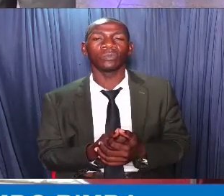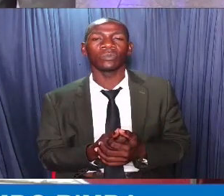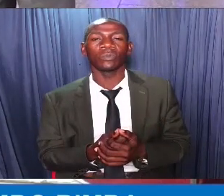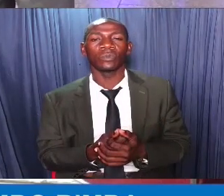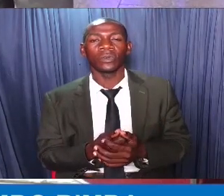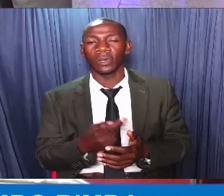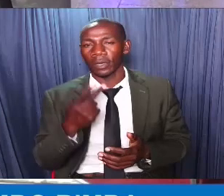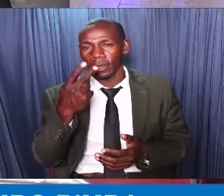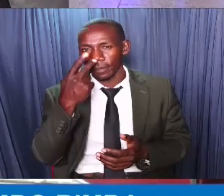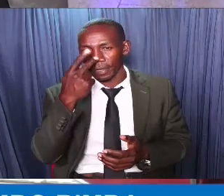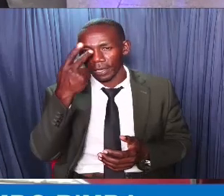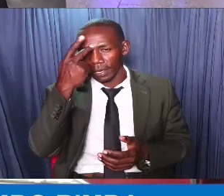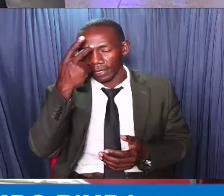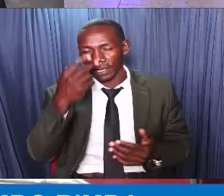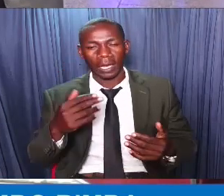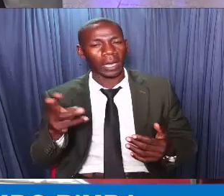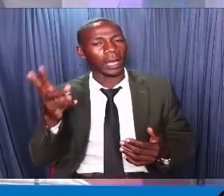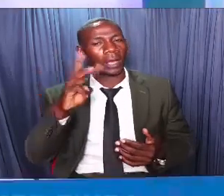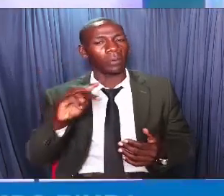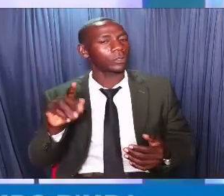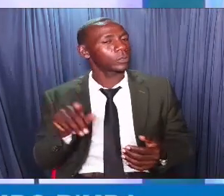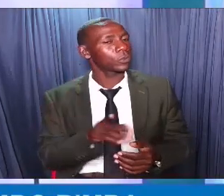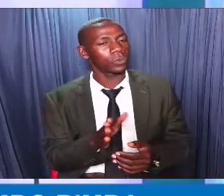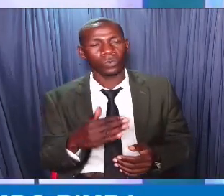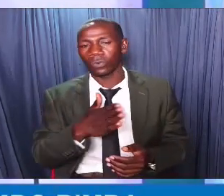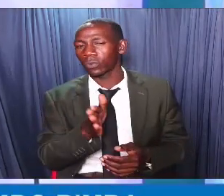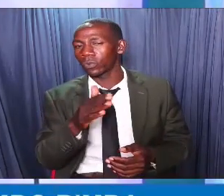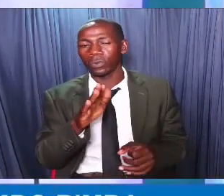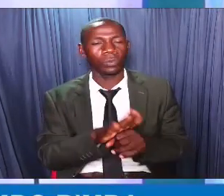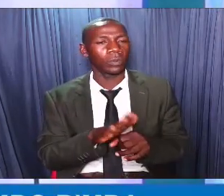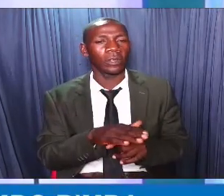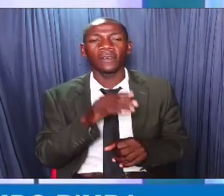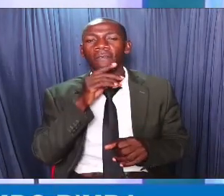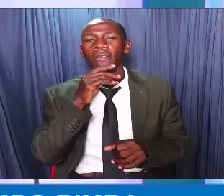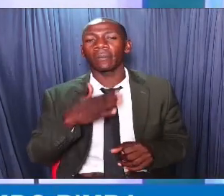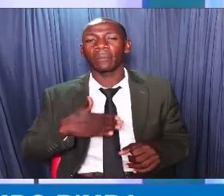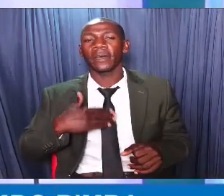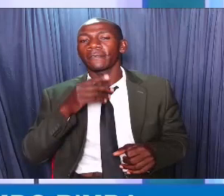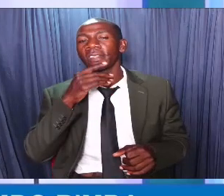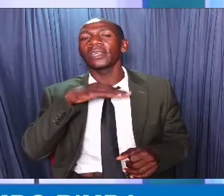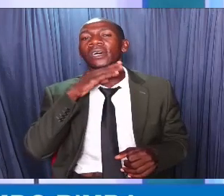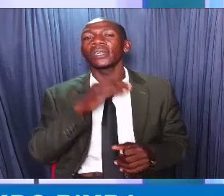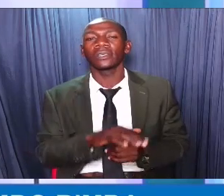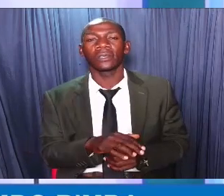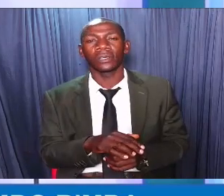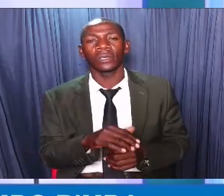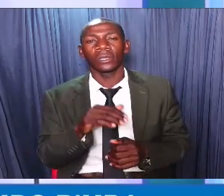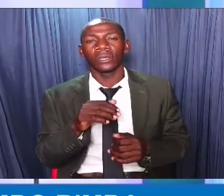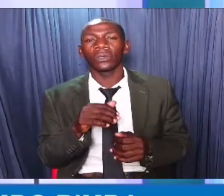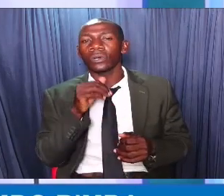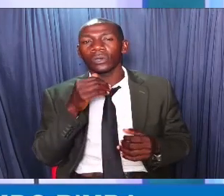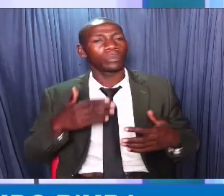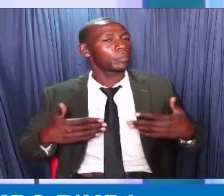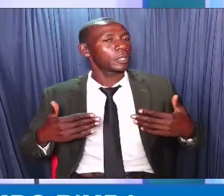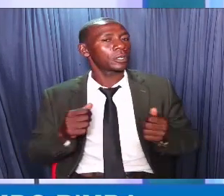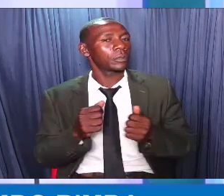Za wazazi nilikuwa kombo kombo. To my parents I was crooked somewhere. Baba akaondoka. My father passed on. Hakuwa na radhi sana mimi. He